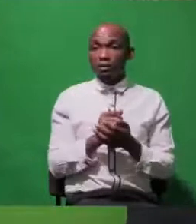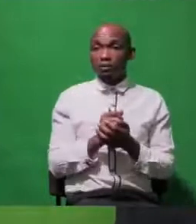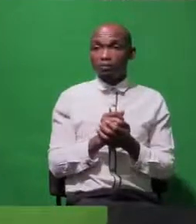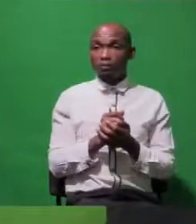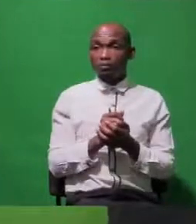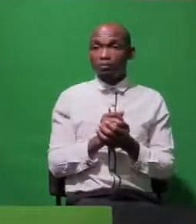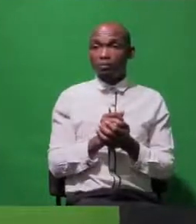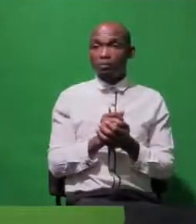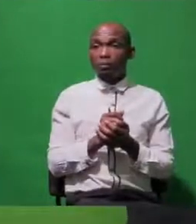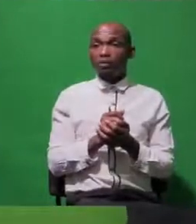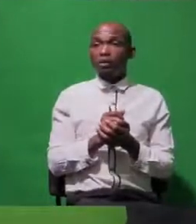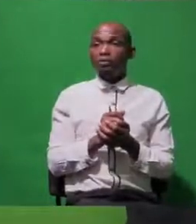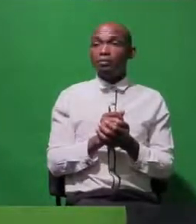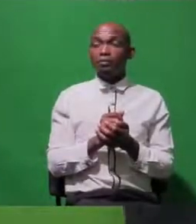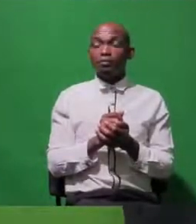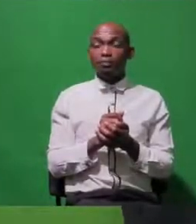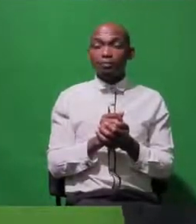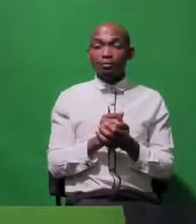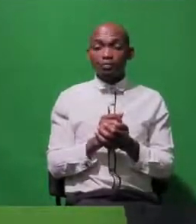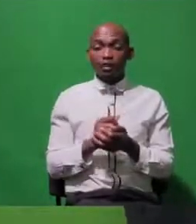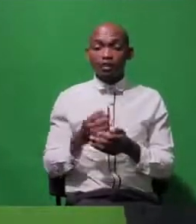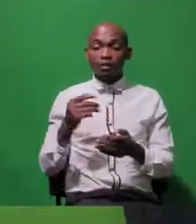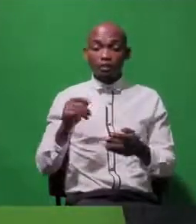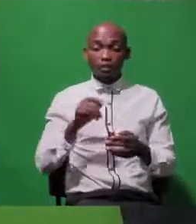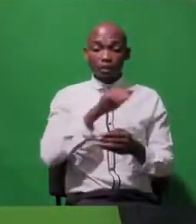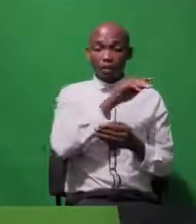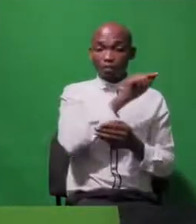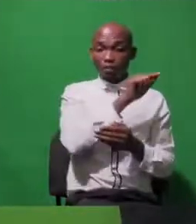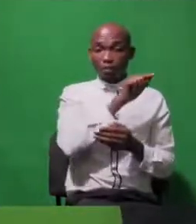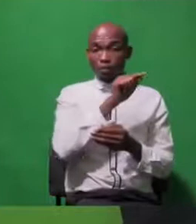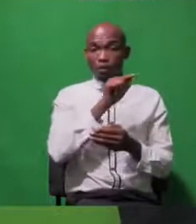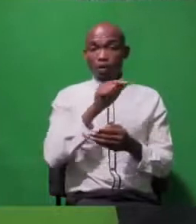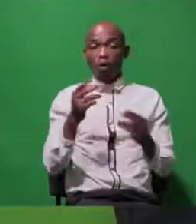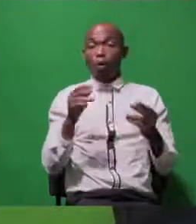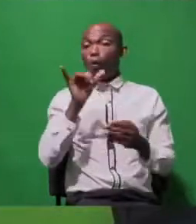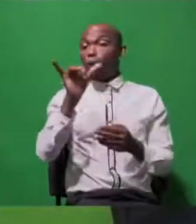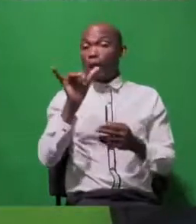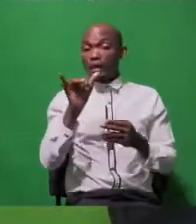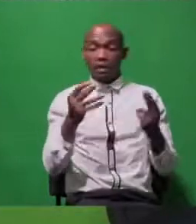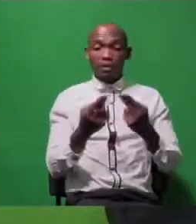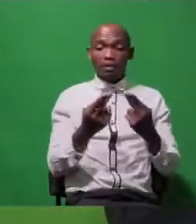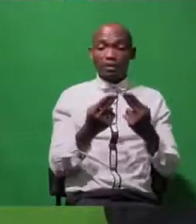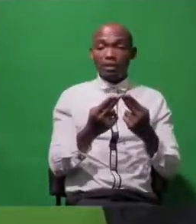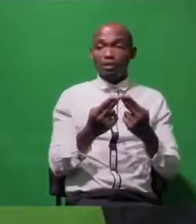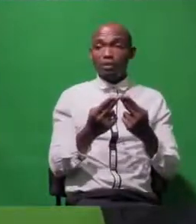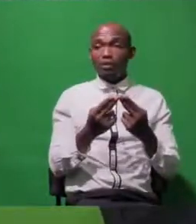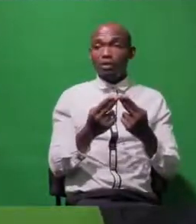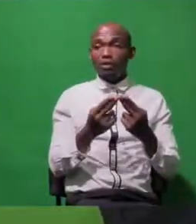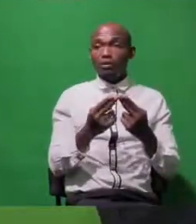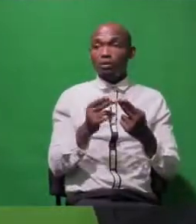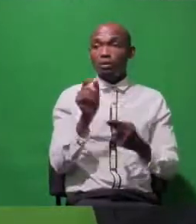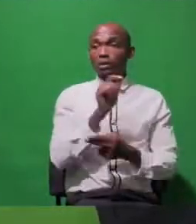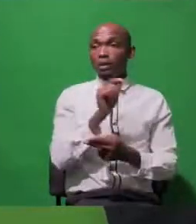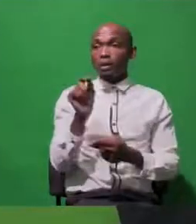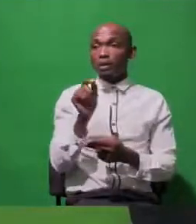a horizontal line passing through the point y is equal to 1. This is the line of